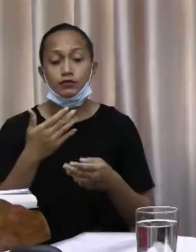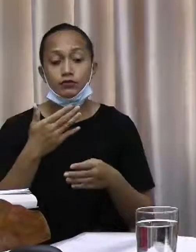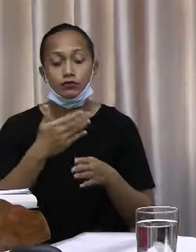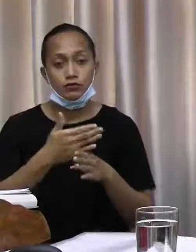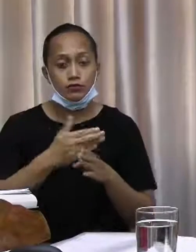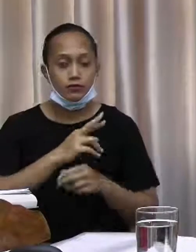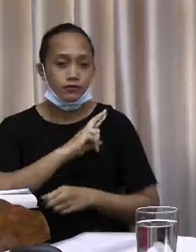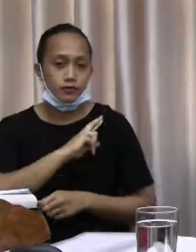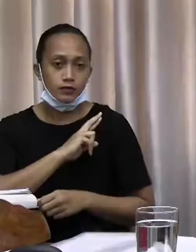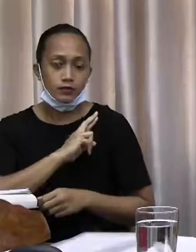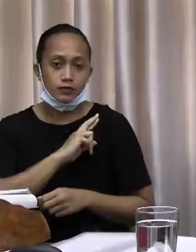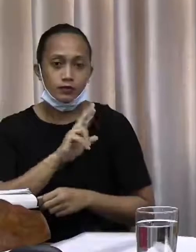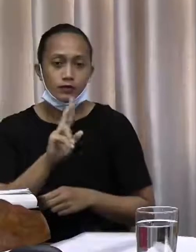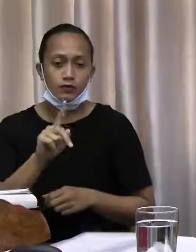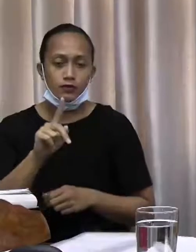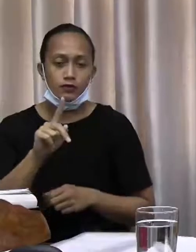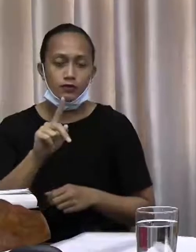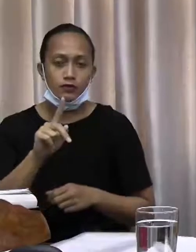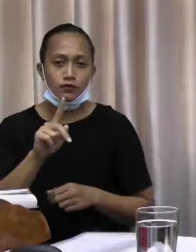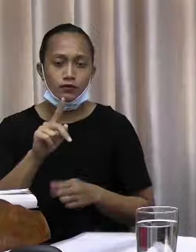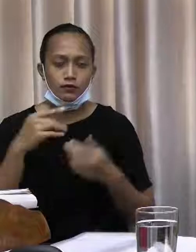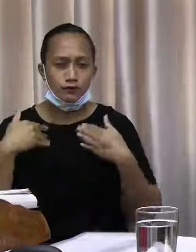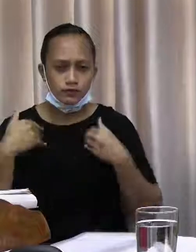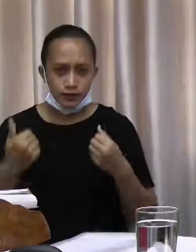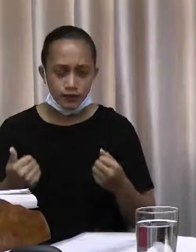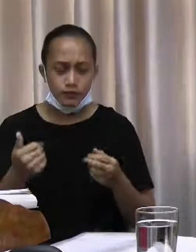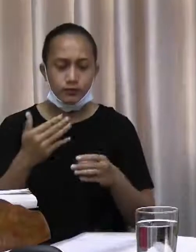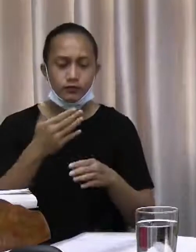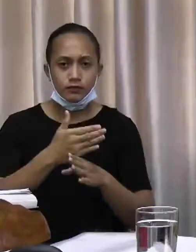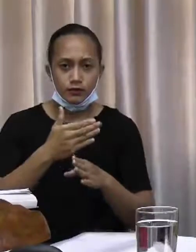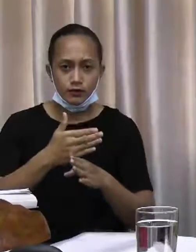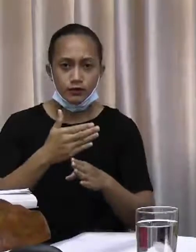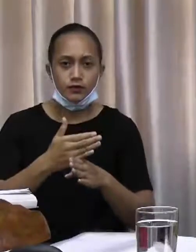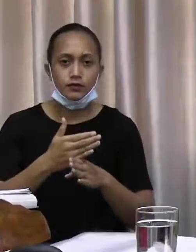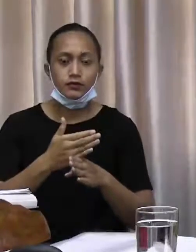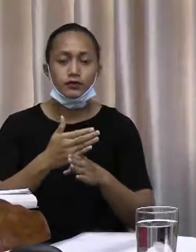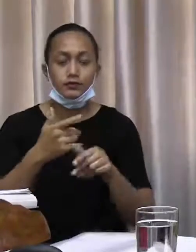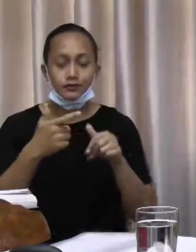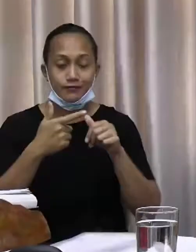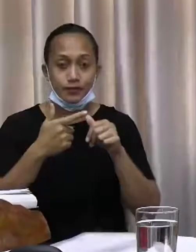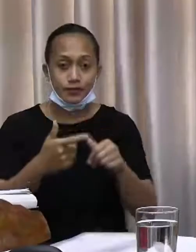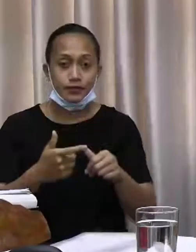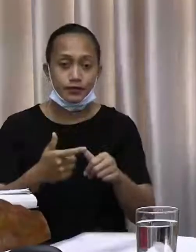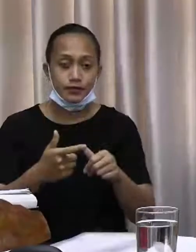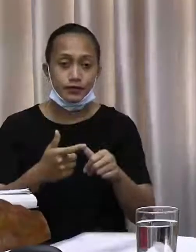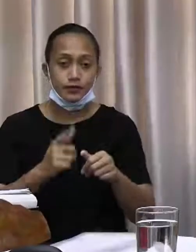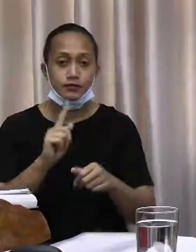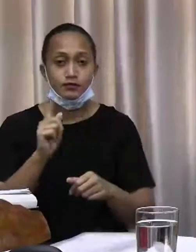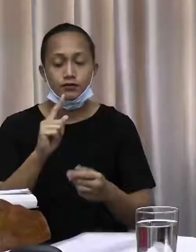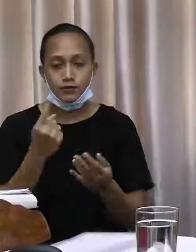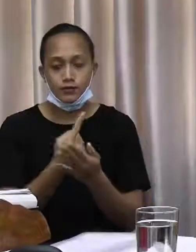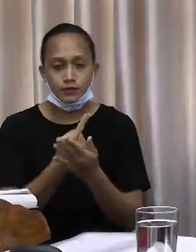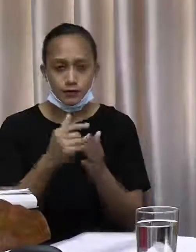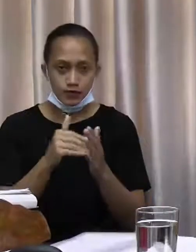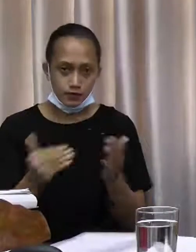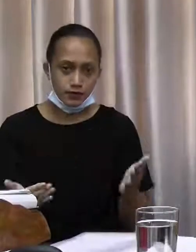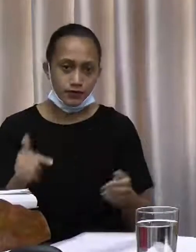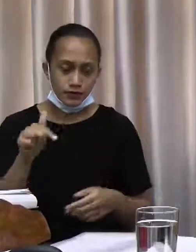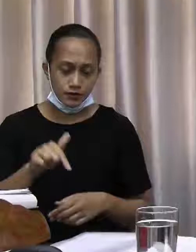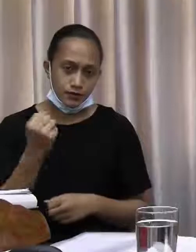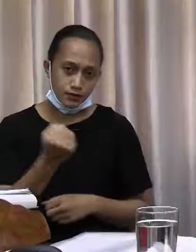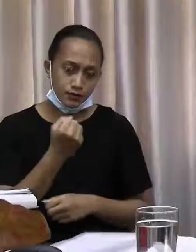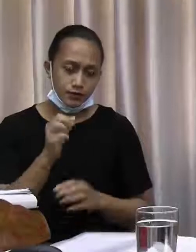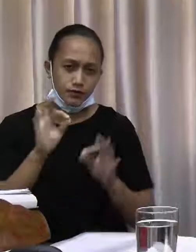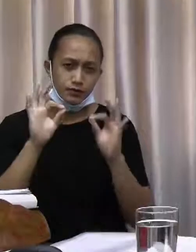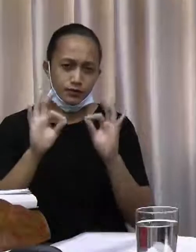E faatino ngāluenga faa soifua maloloina. E tali atu i le tūlanga ua i nei. Ae